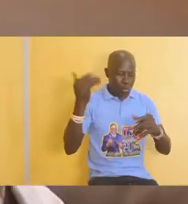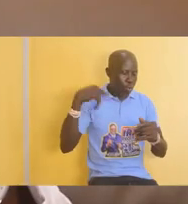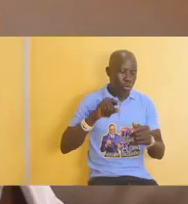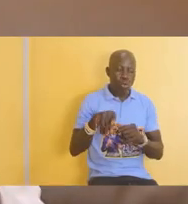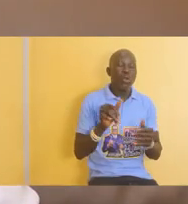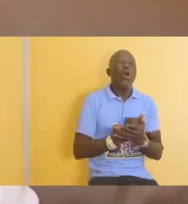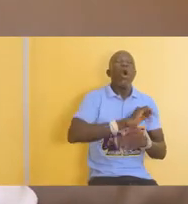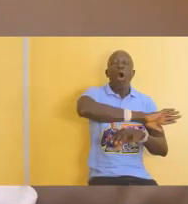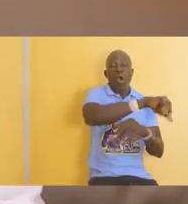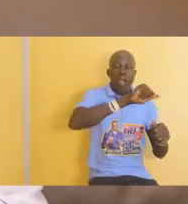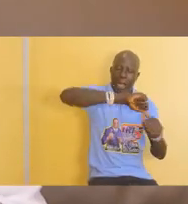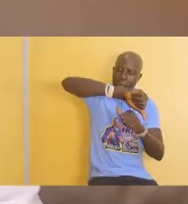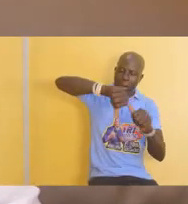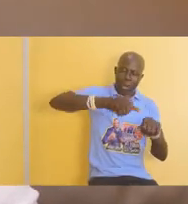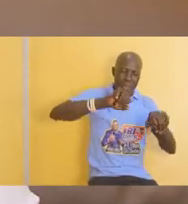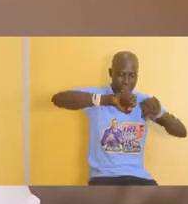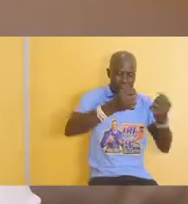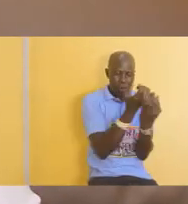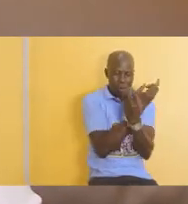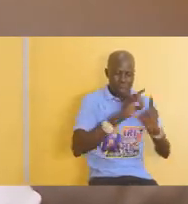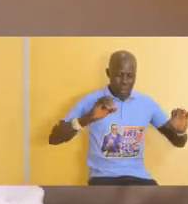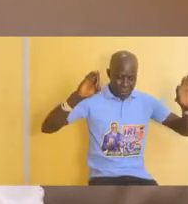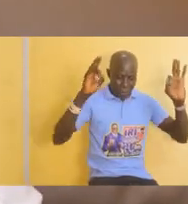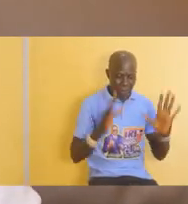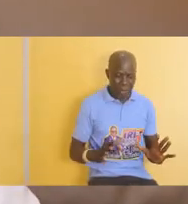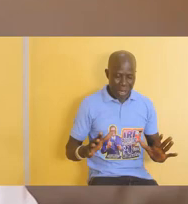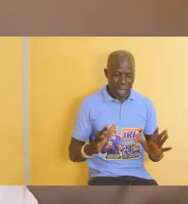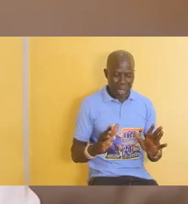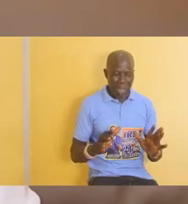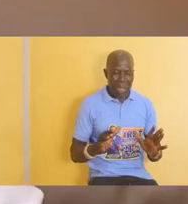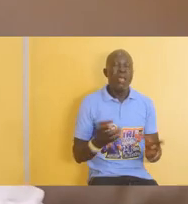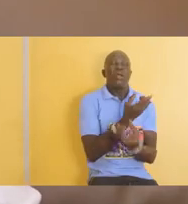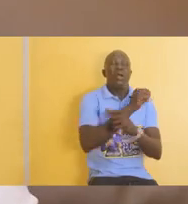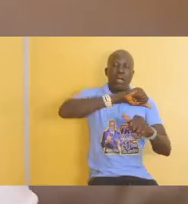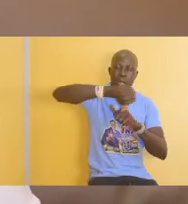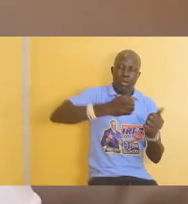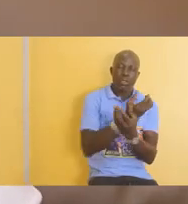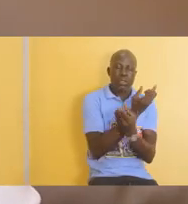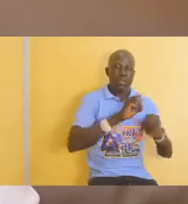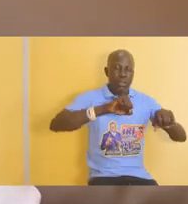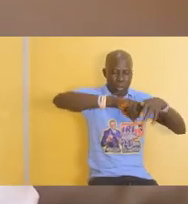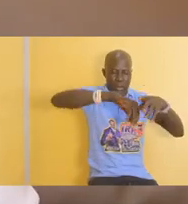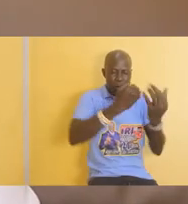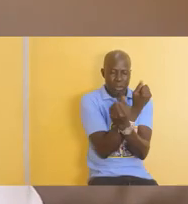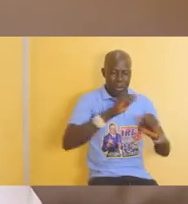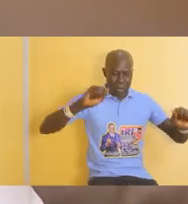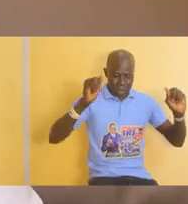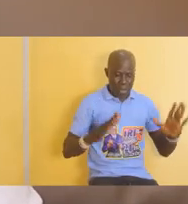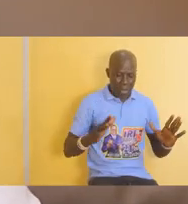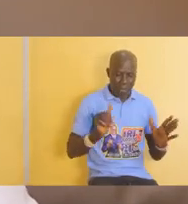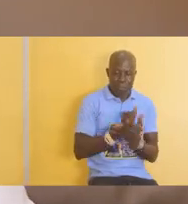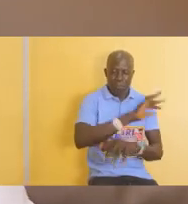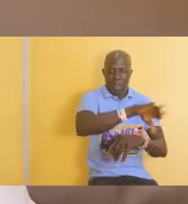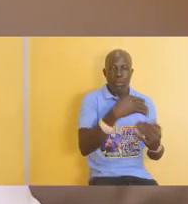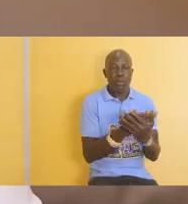will flow to you. Oh, Lord, I'm at your side. I'll do deliver. Oh, Lord, I'm at your side. Anointing all breaks. Oh, Lord, I'm at your